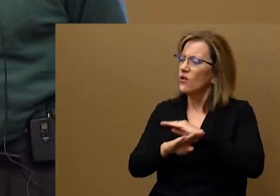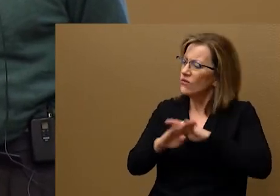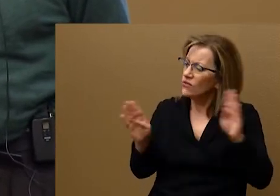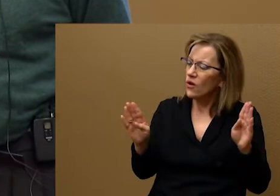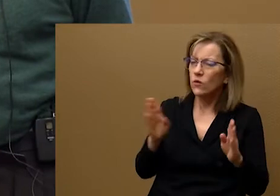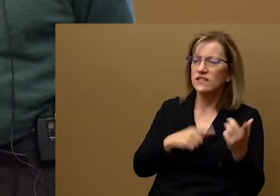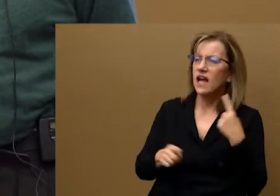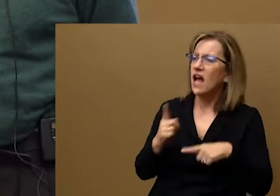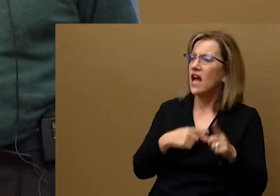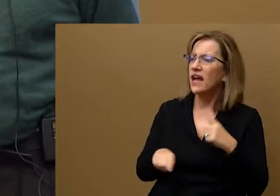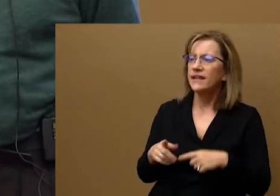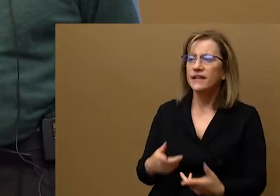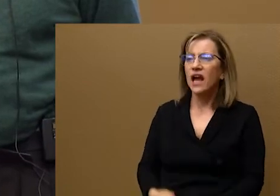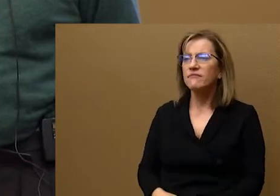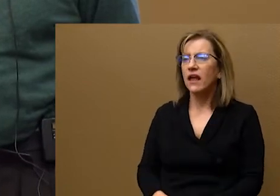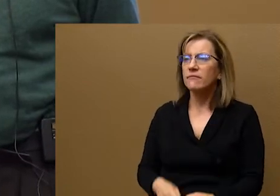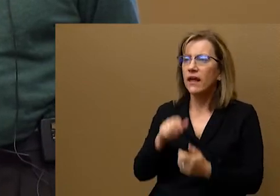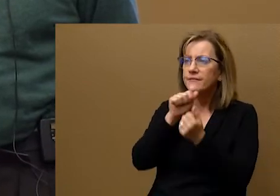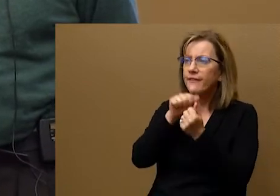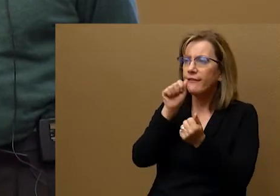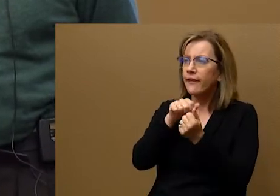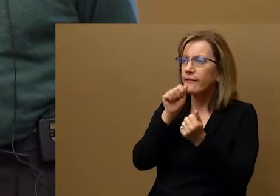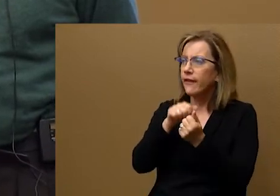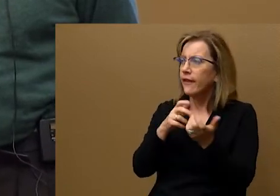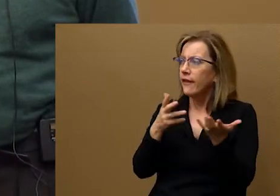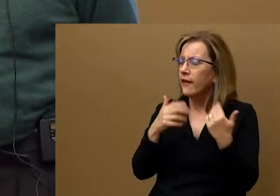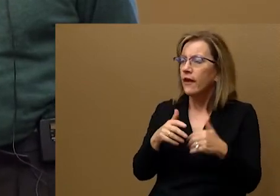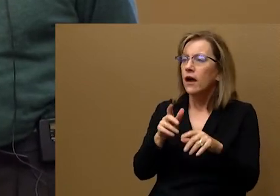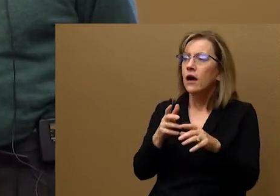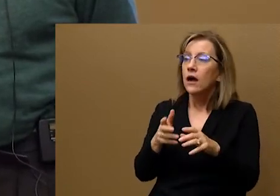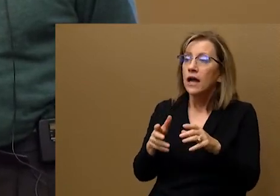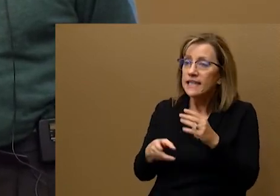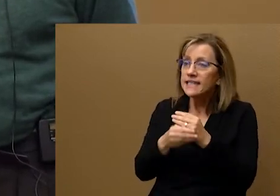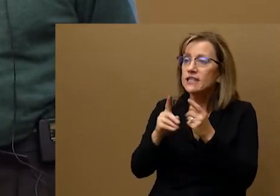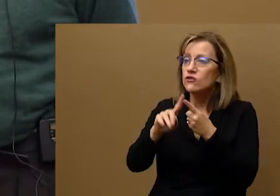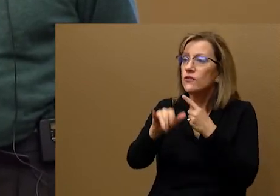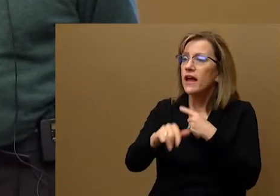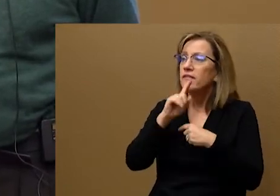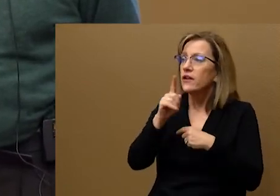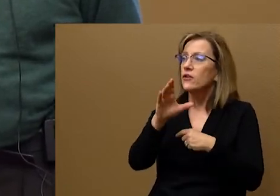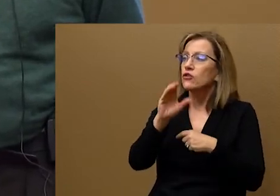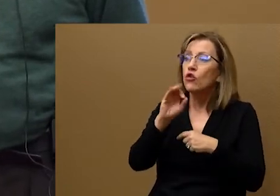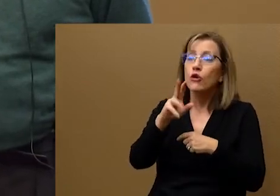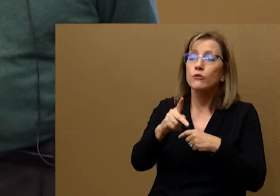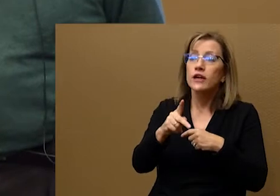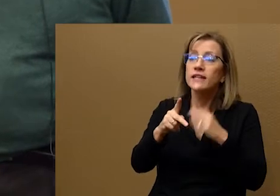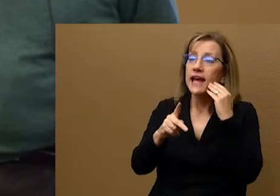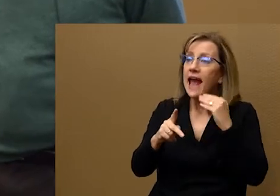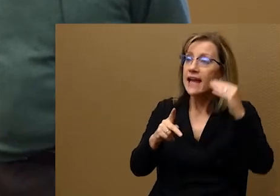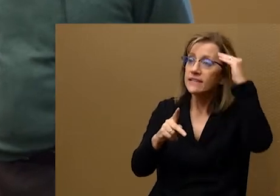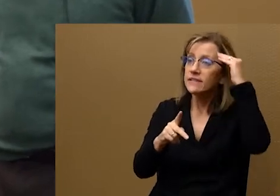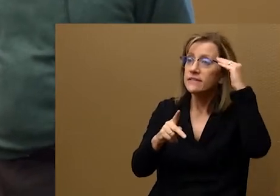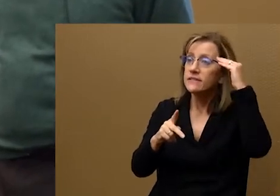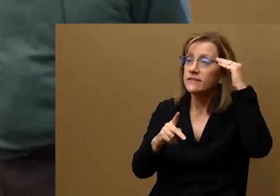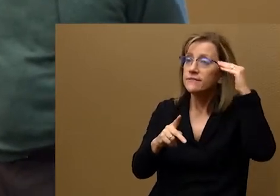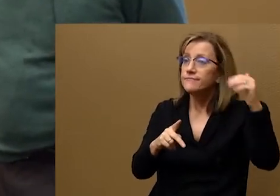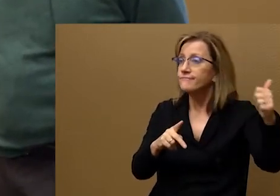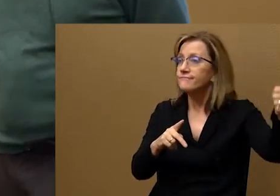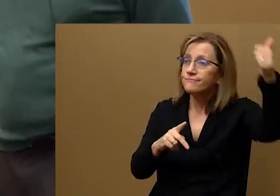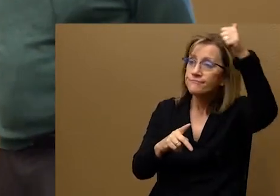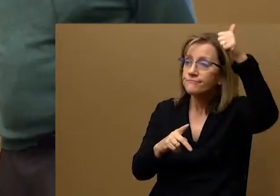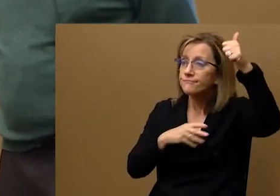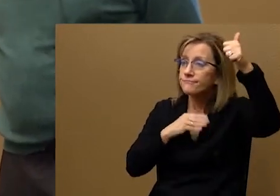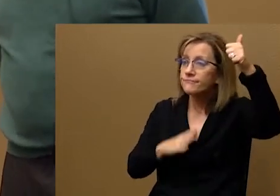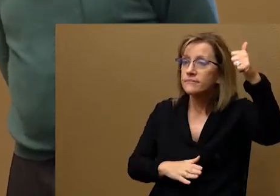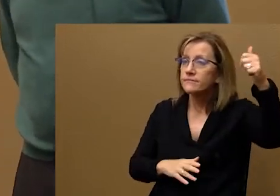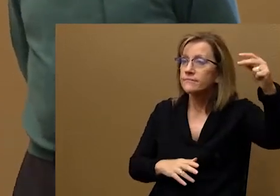that don't sign. And then on top of that, our corporate heads are